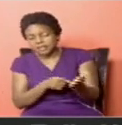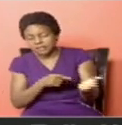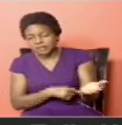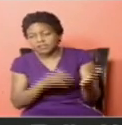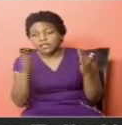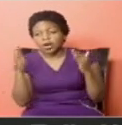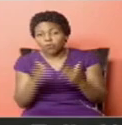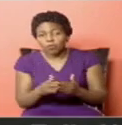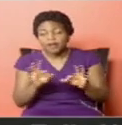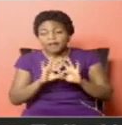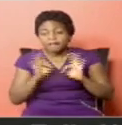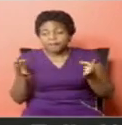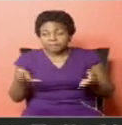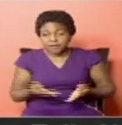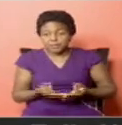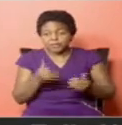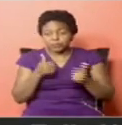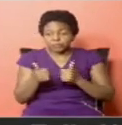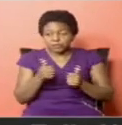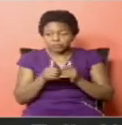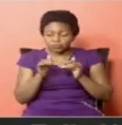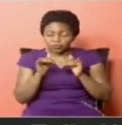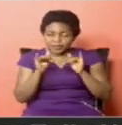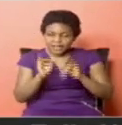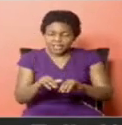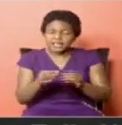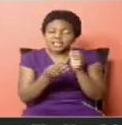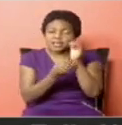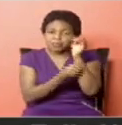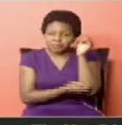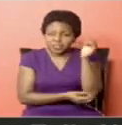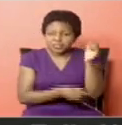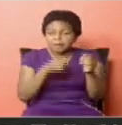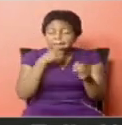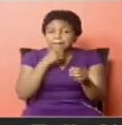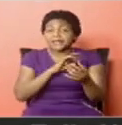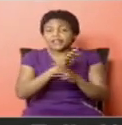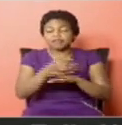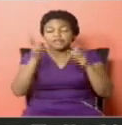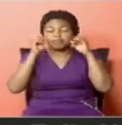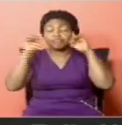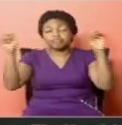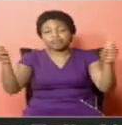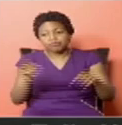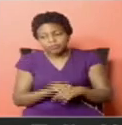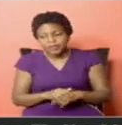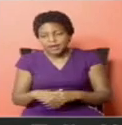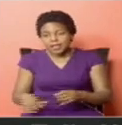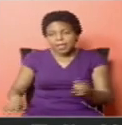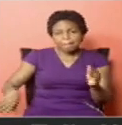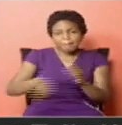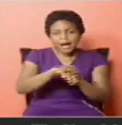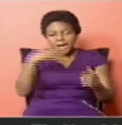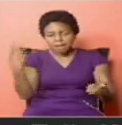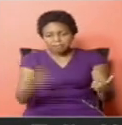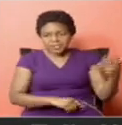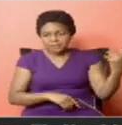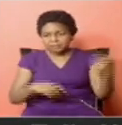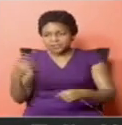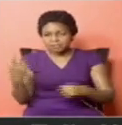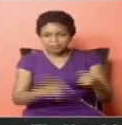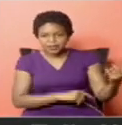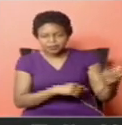a family which was living under immense poverty, the man turned on his wife, hit him constantly. There